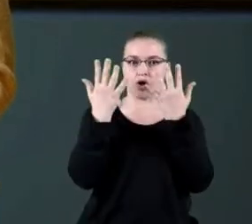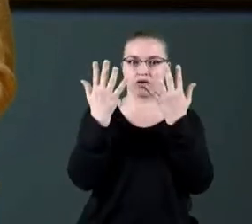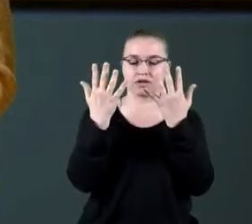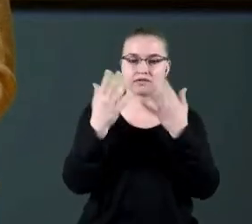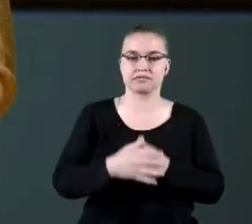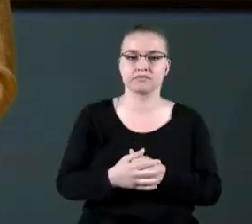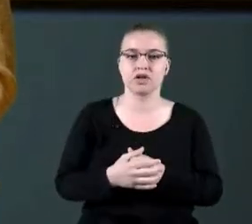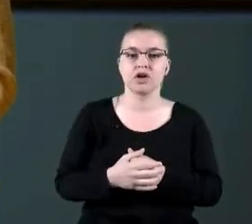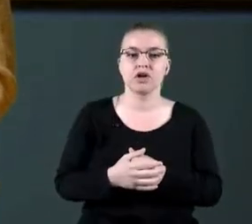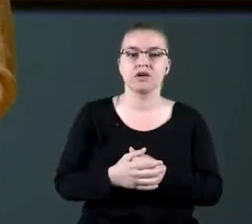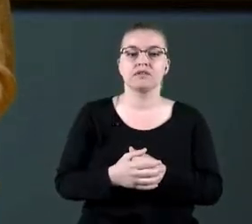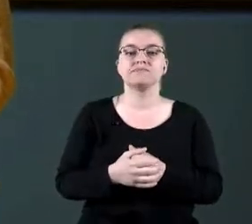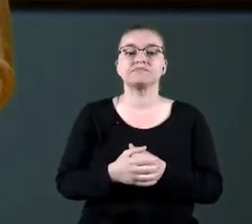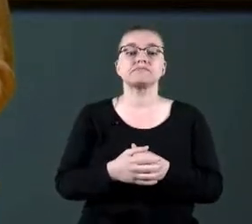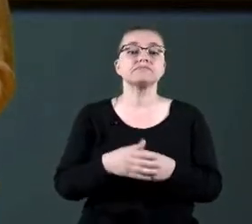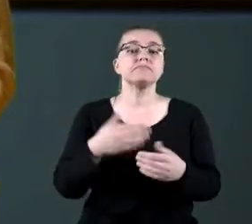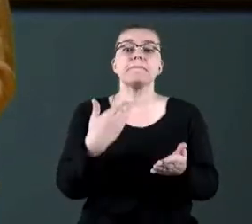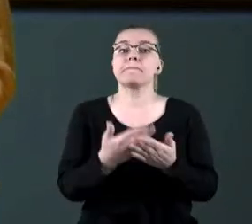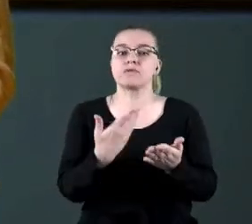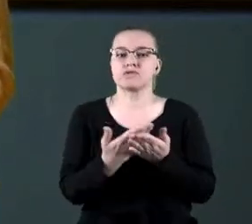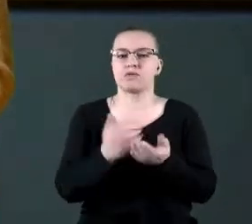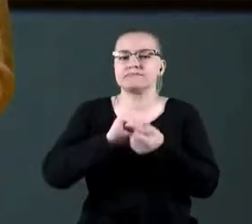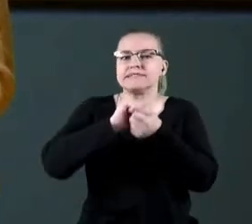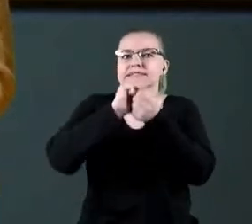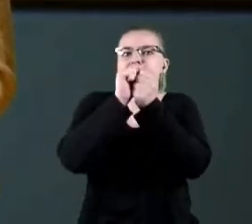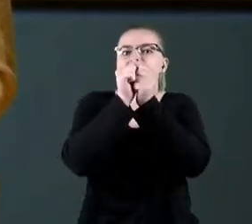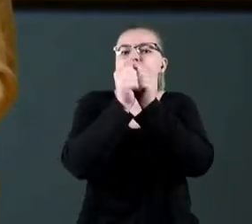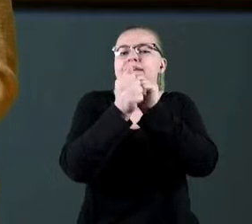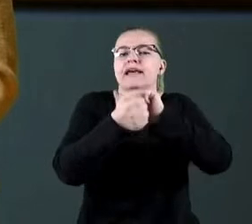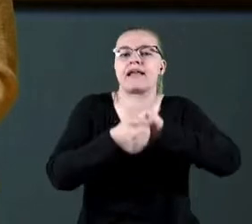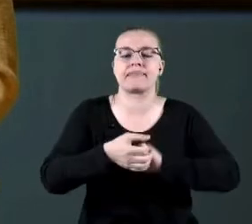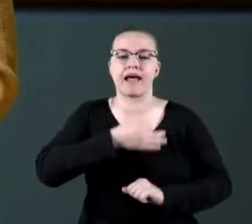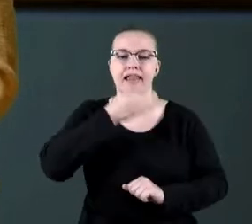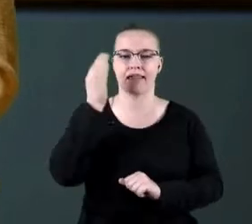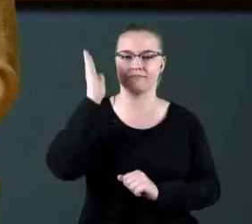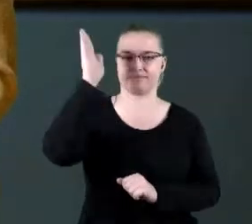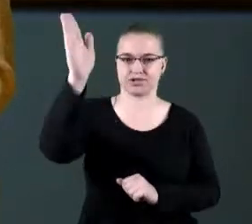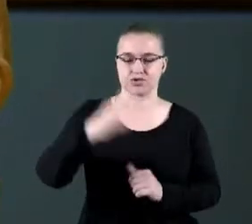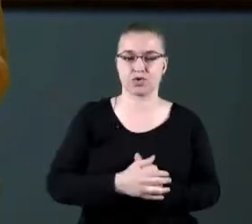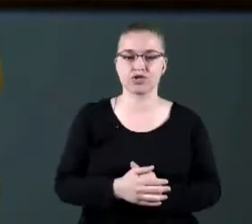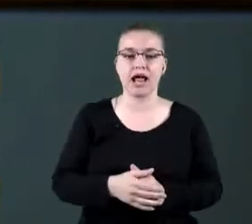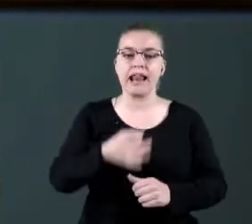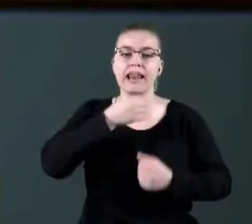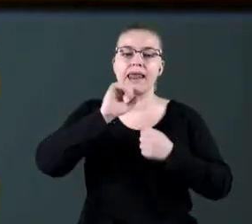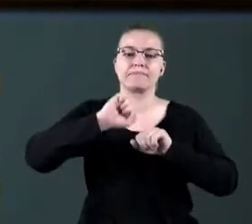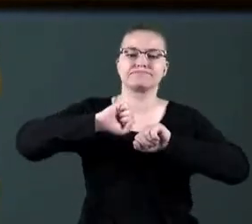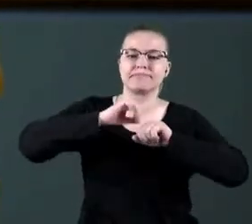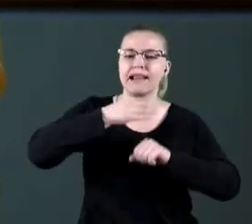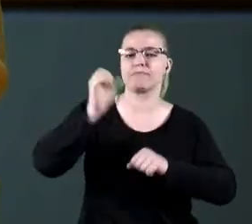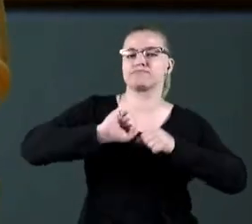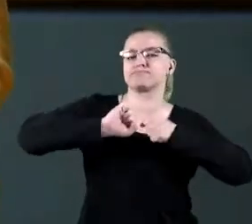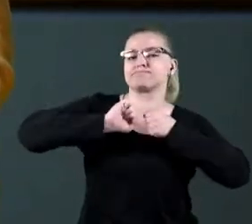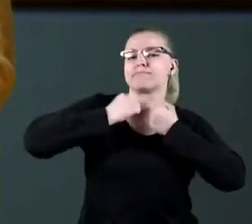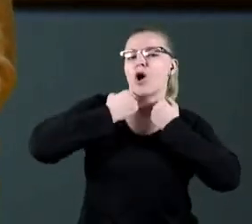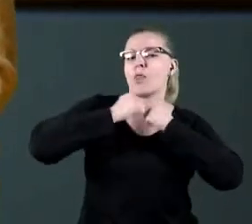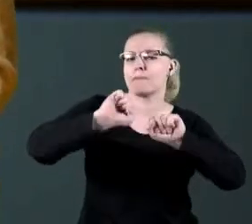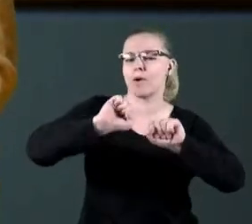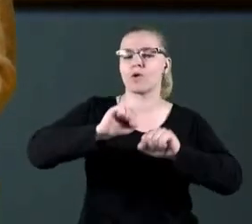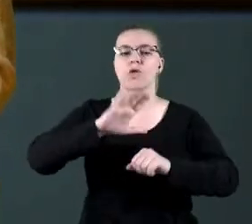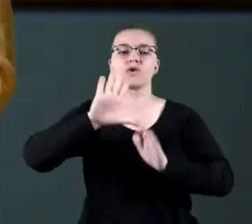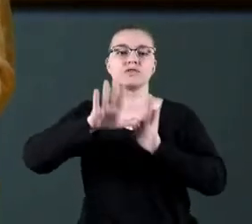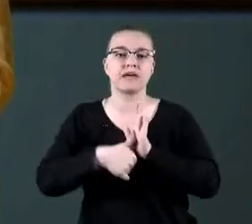for transformation of the society to better future. Urban resilience should not just imply being able to